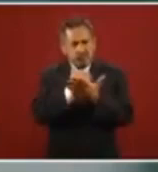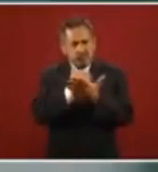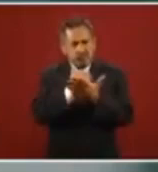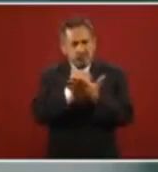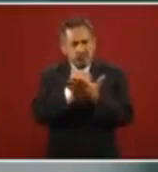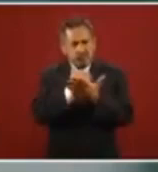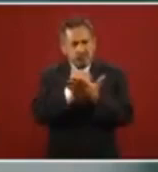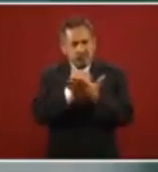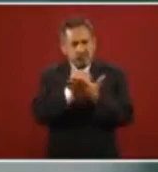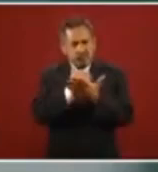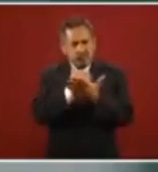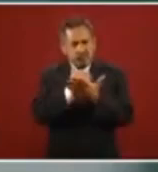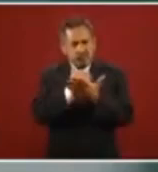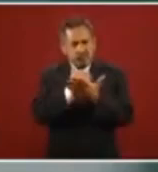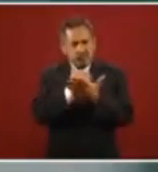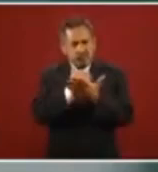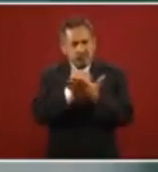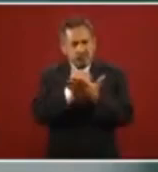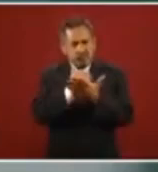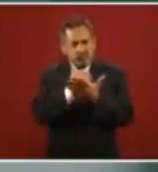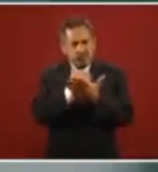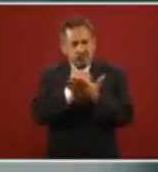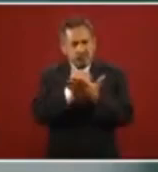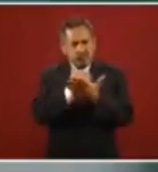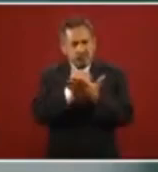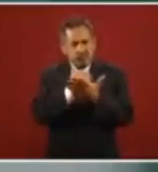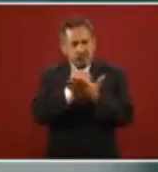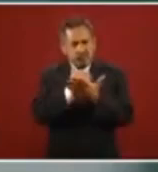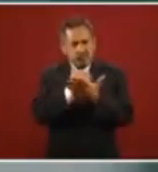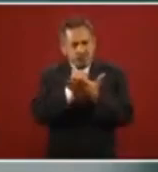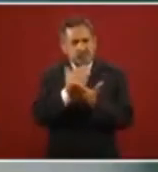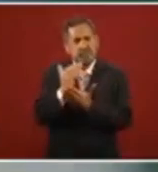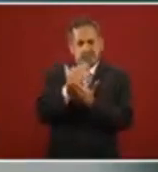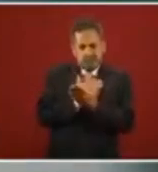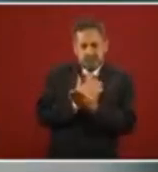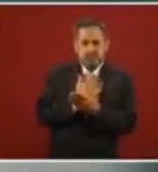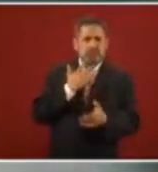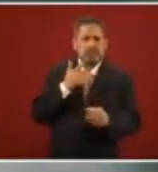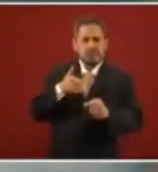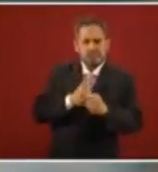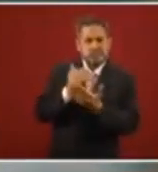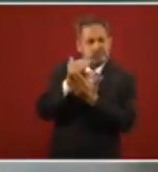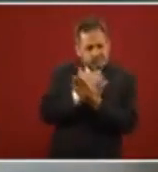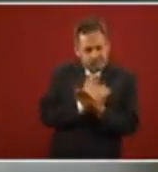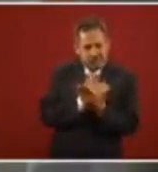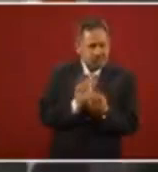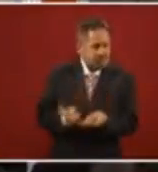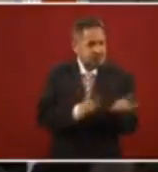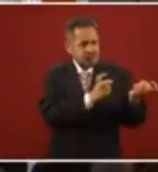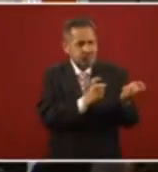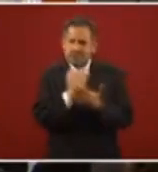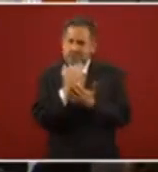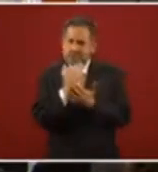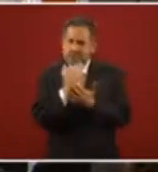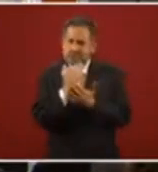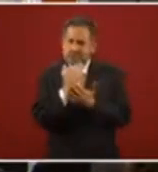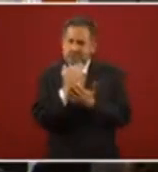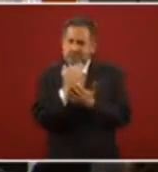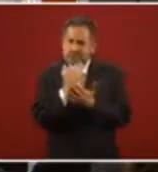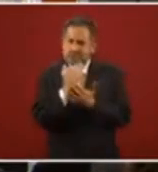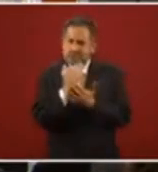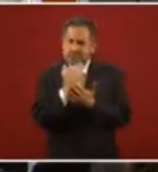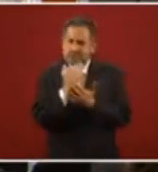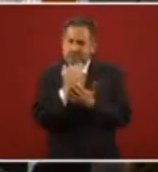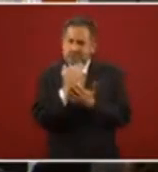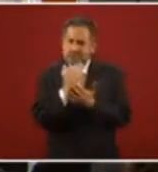one... ...you could be at risk... ...you know... ...it could explode... ...y a construir... ...una nueva historia... ...and to